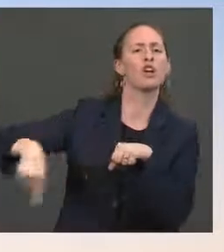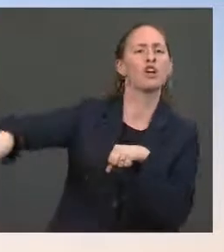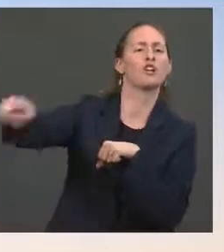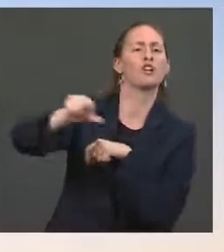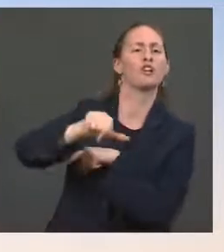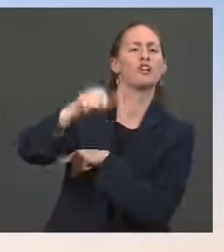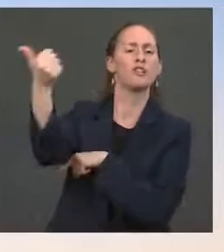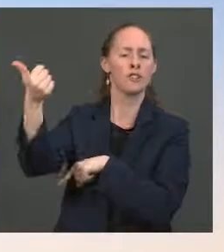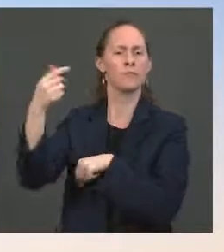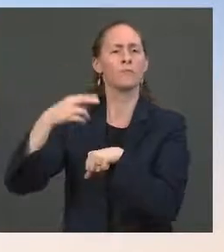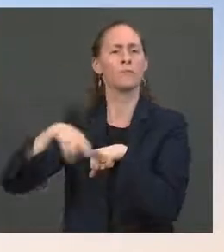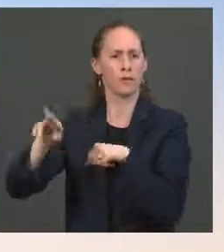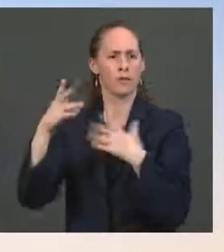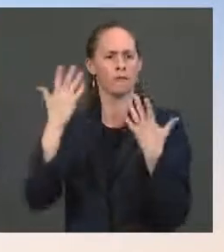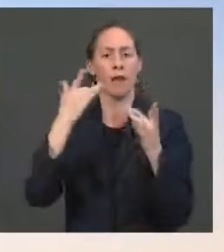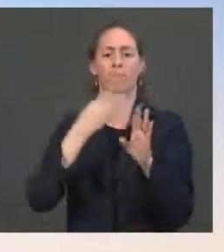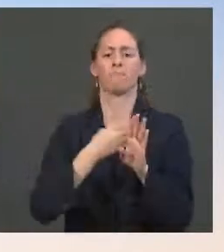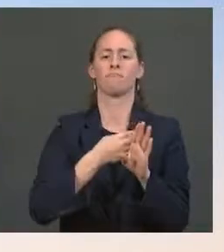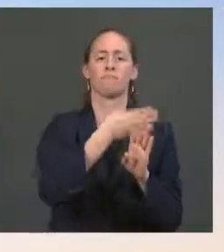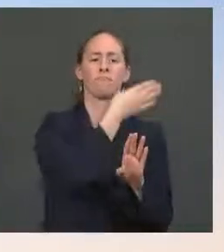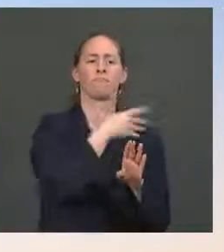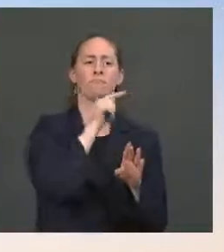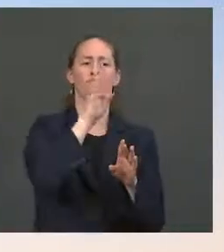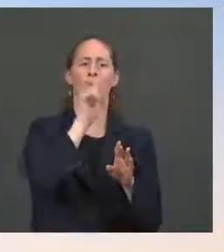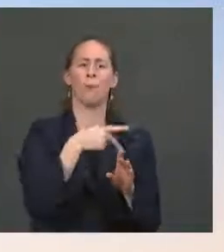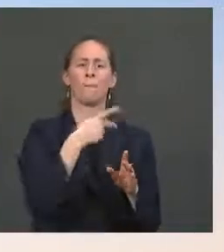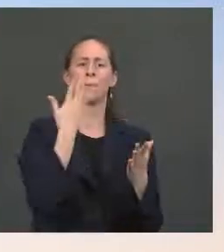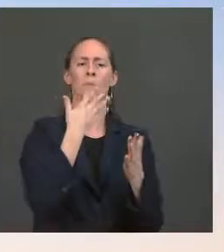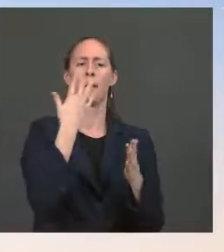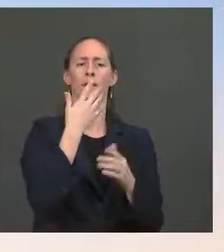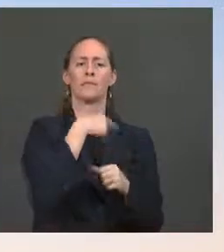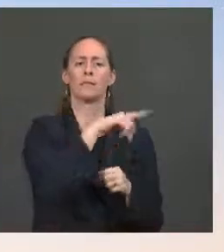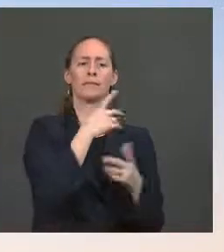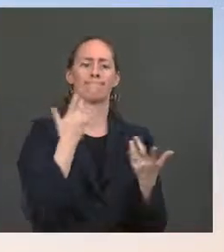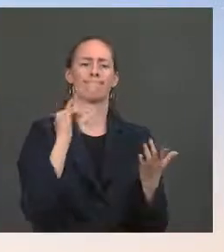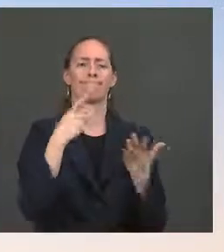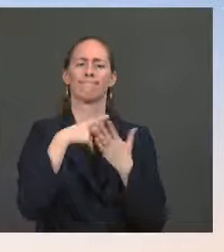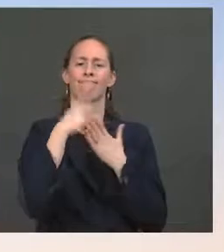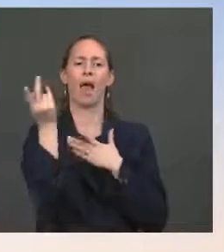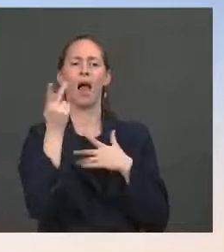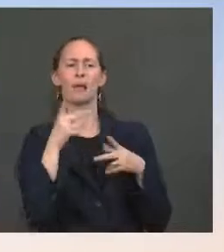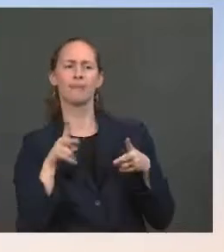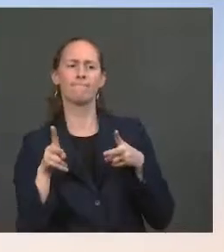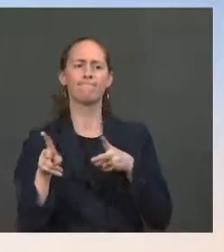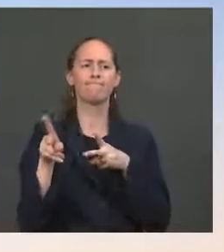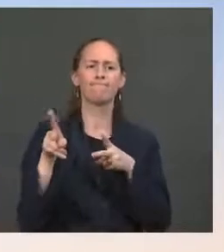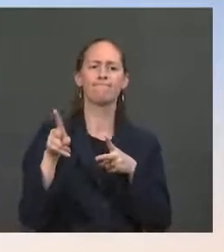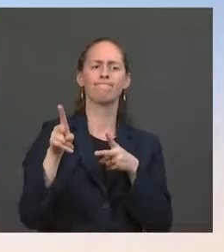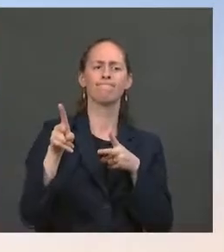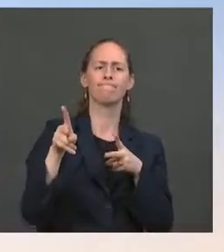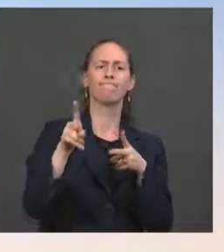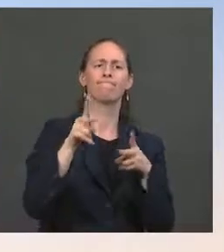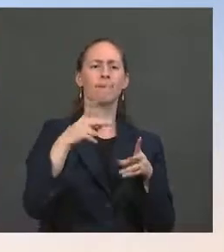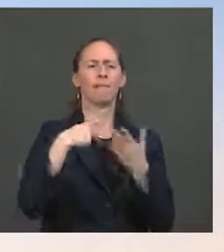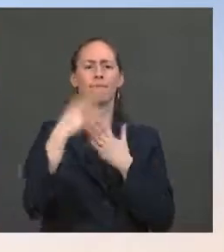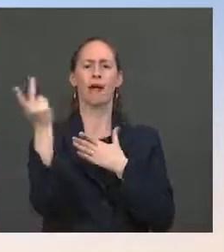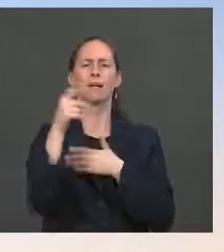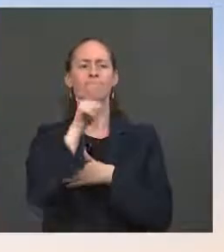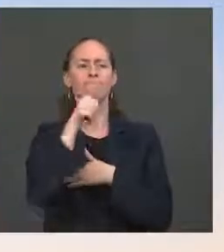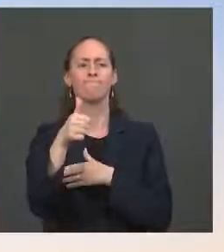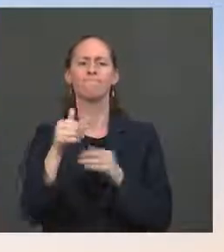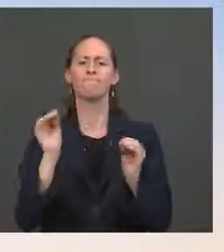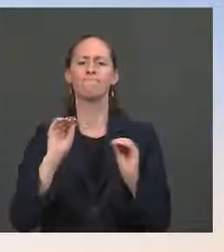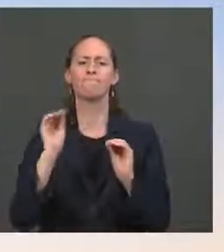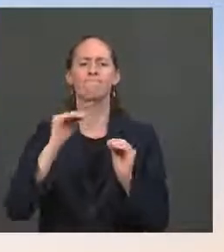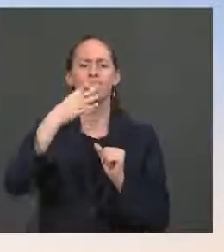witnesses fail to honor the subpoenas that have been served on them. In past administrations, those sorts